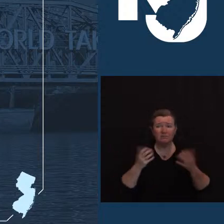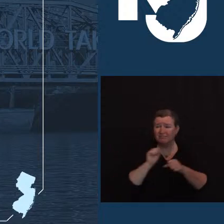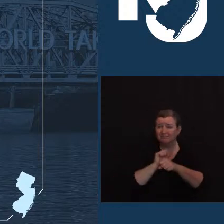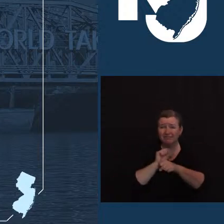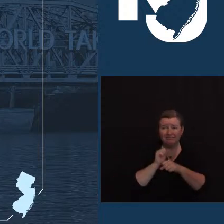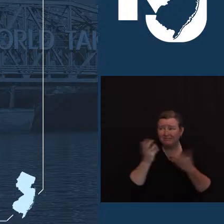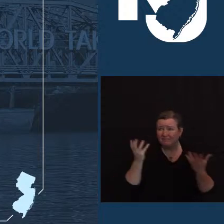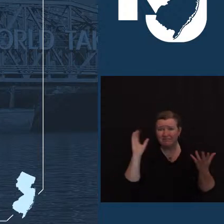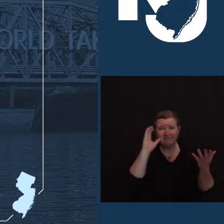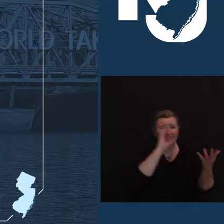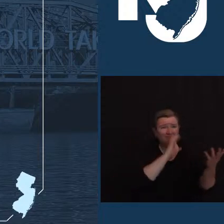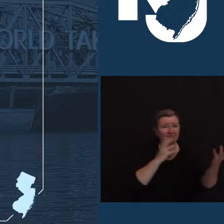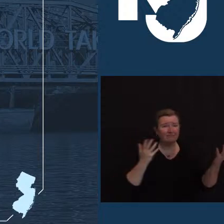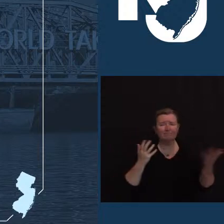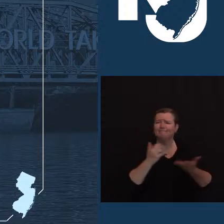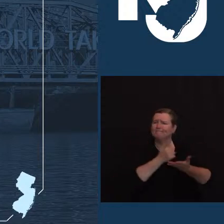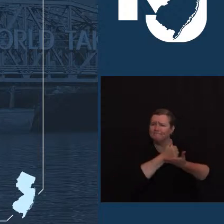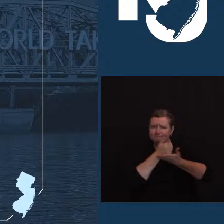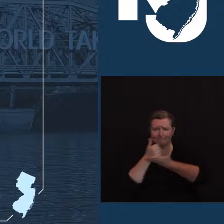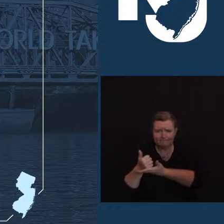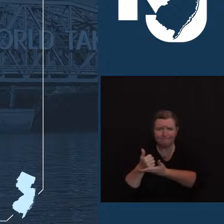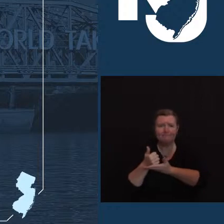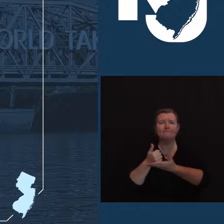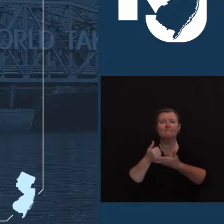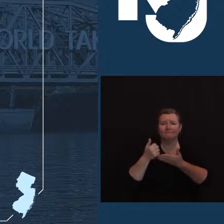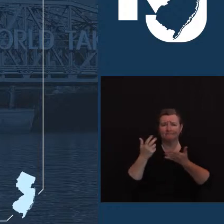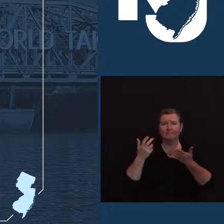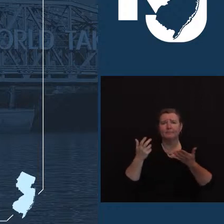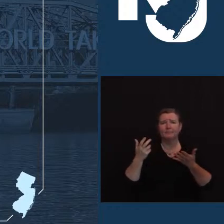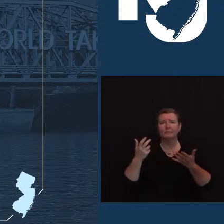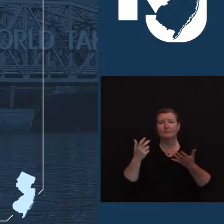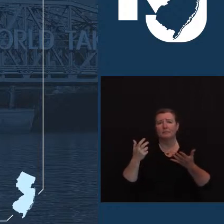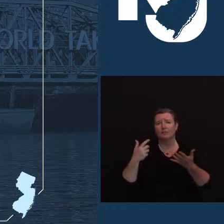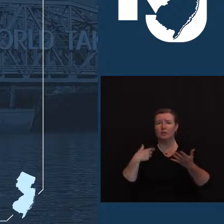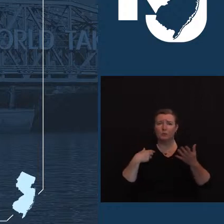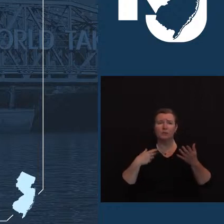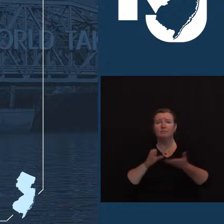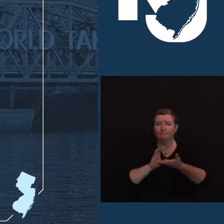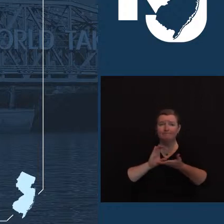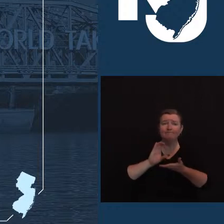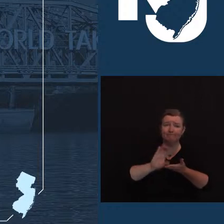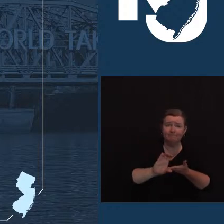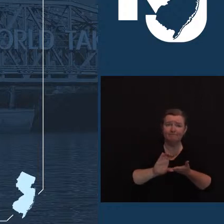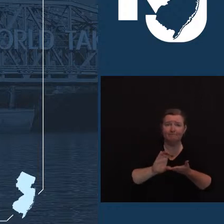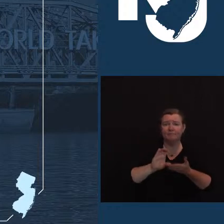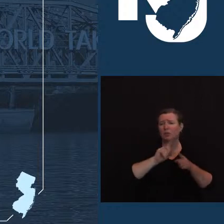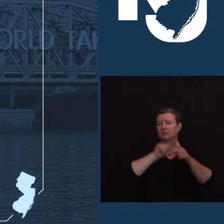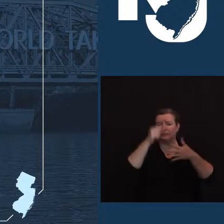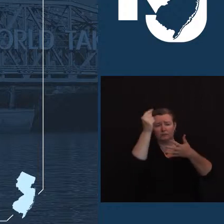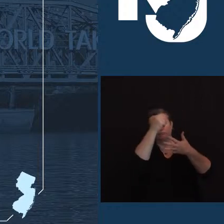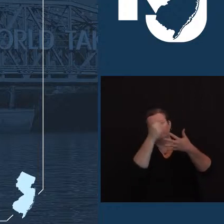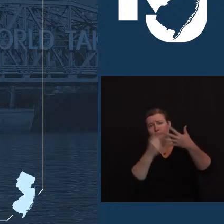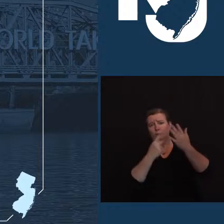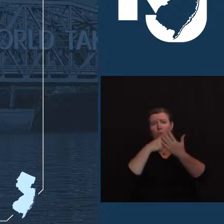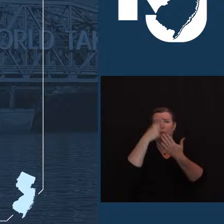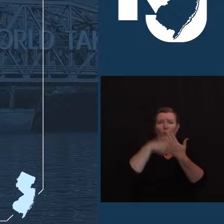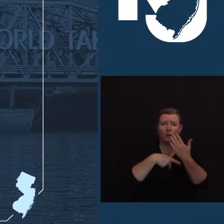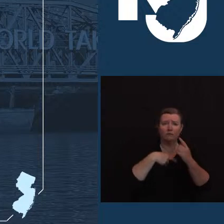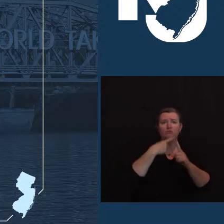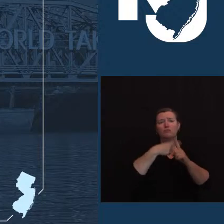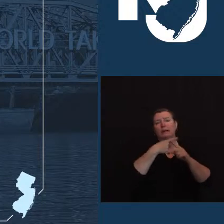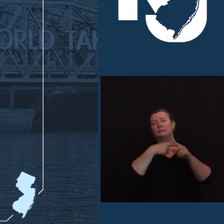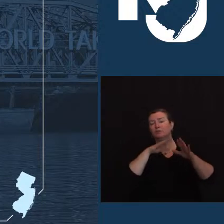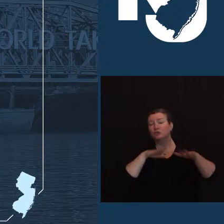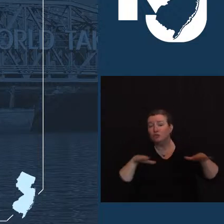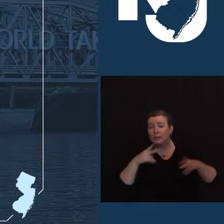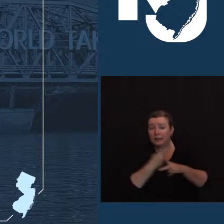the economic impacts of the pandemic, we have invested in rent assistance, food assistance, child care assistance, health